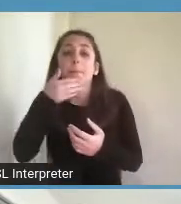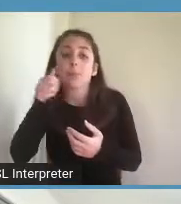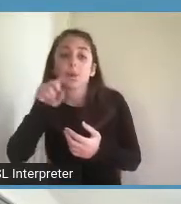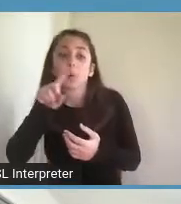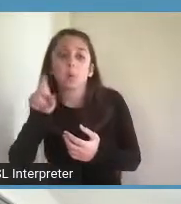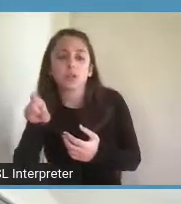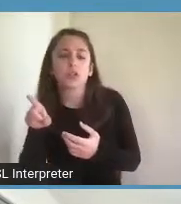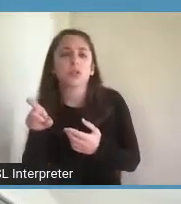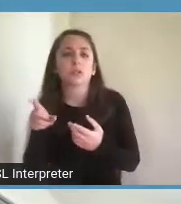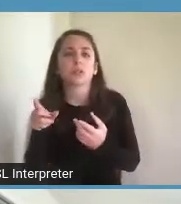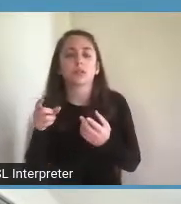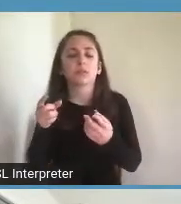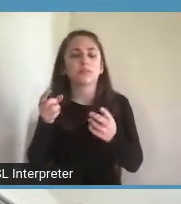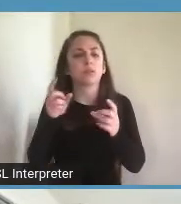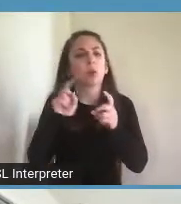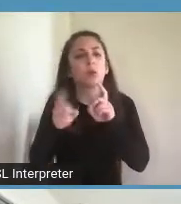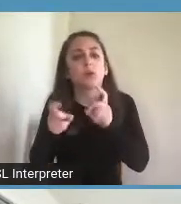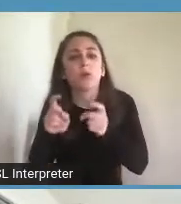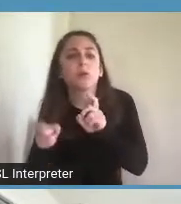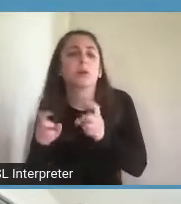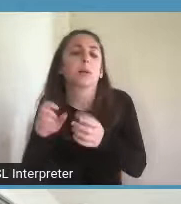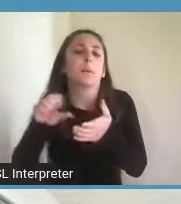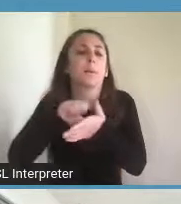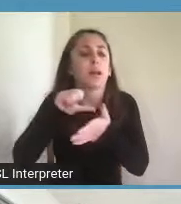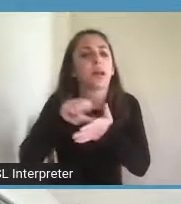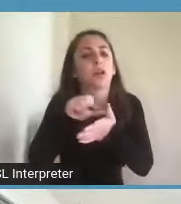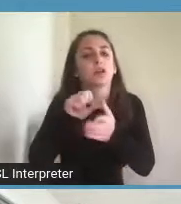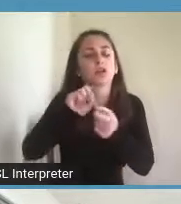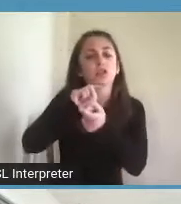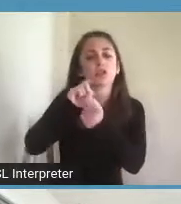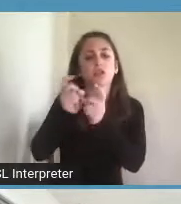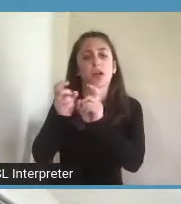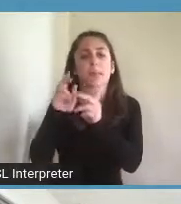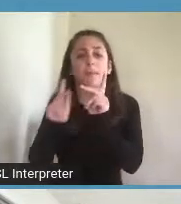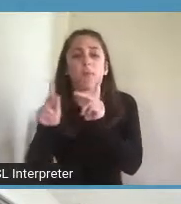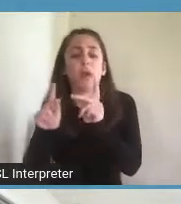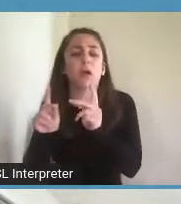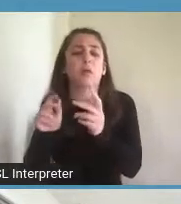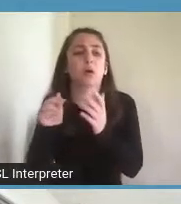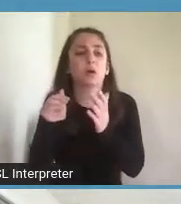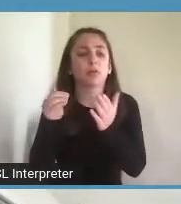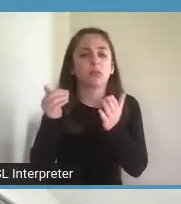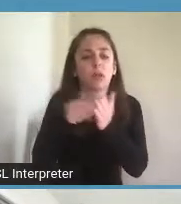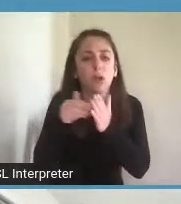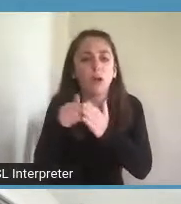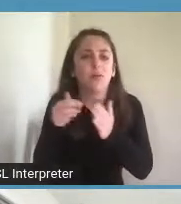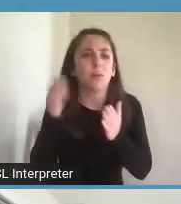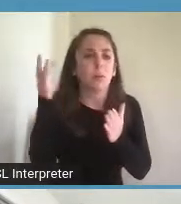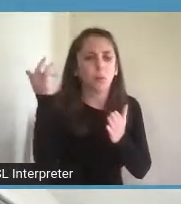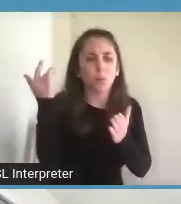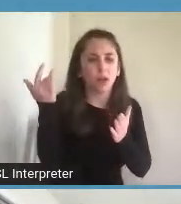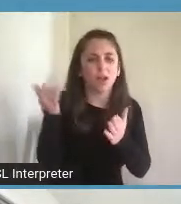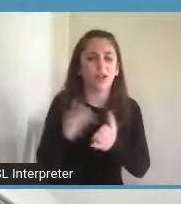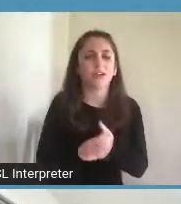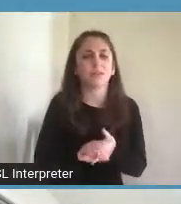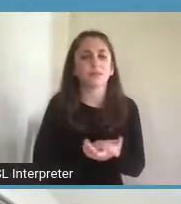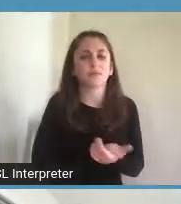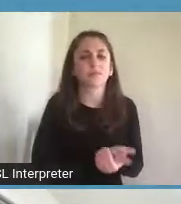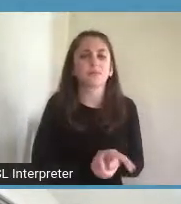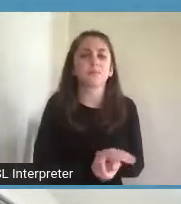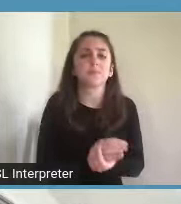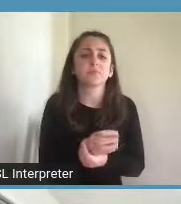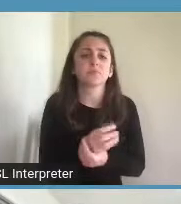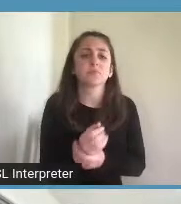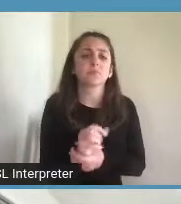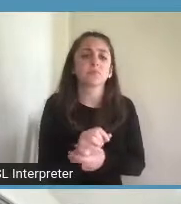page converting people at the same rate as other nonprofits? Is 11,000 good? How does 11,000 compare to how many people went to that page? So